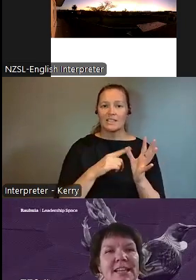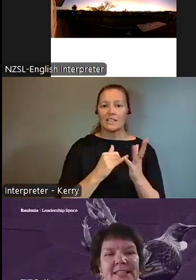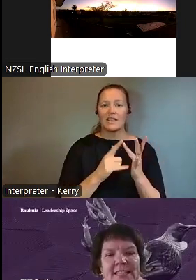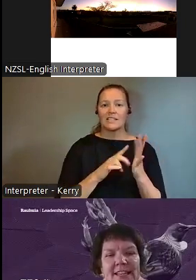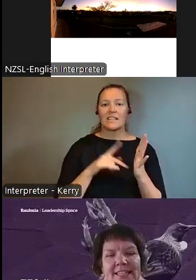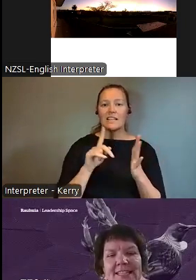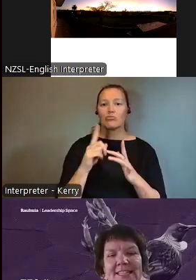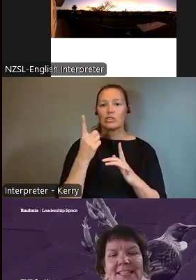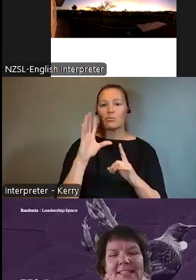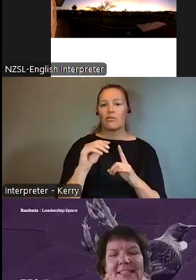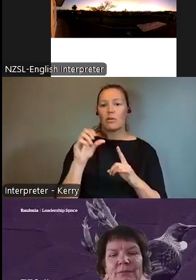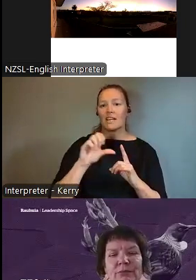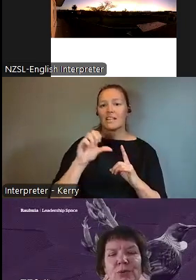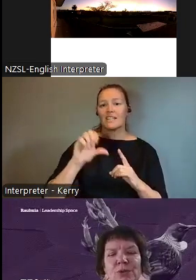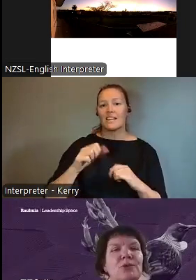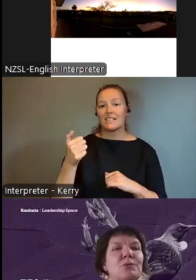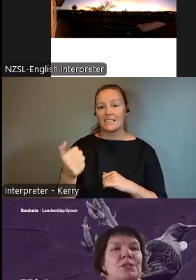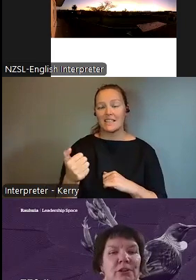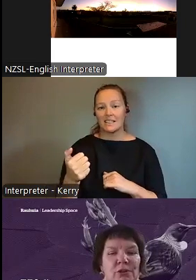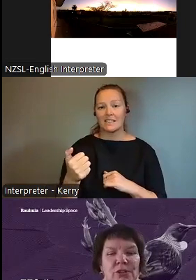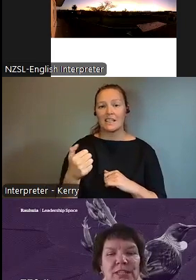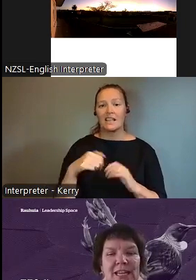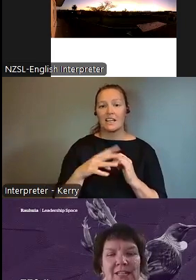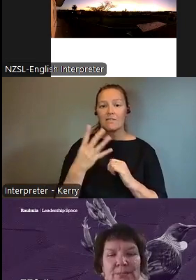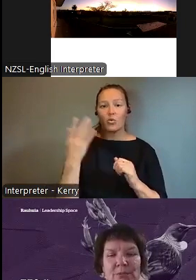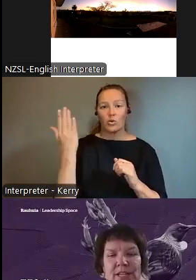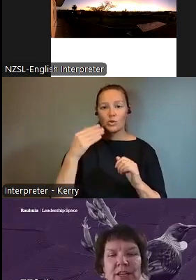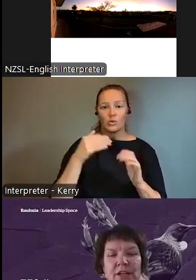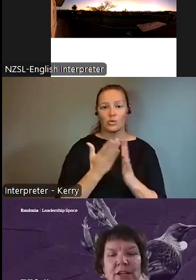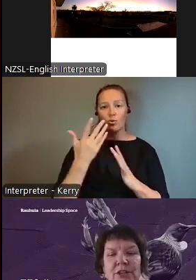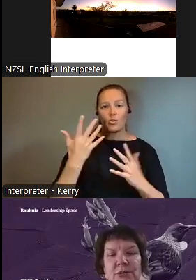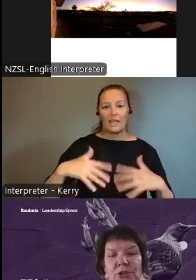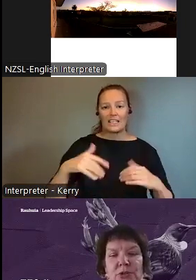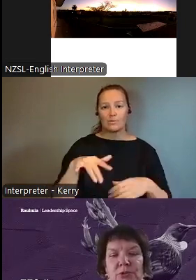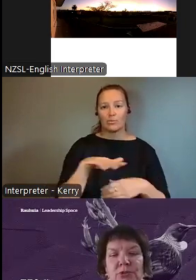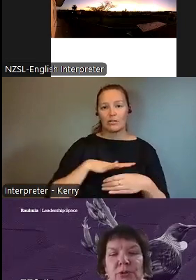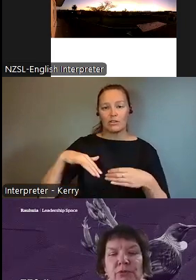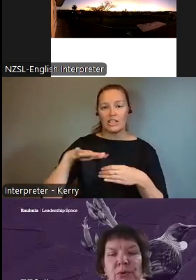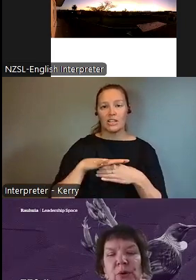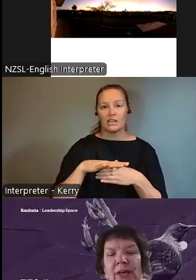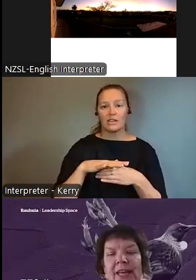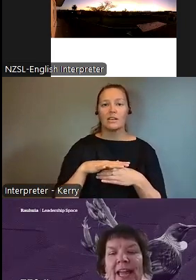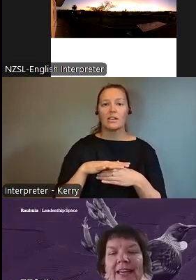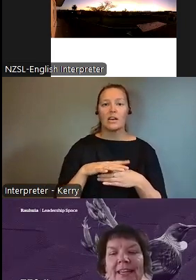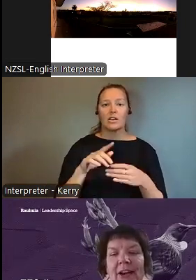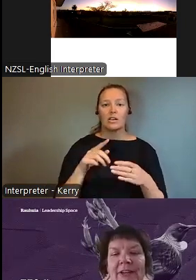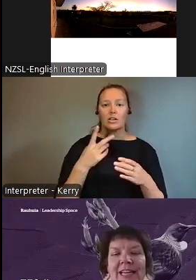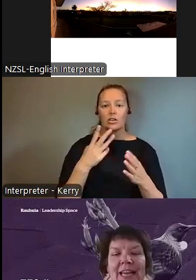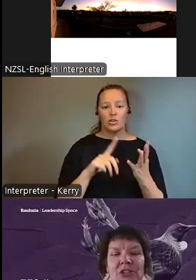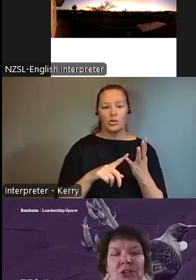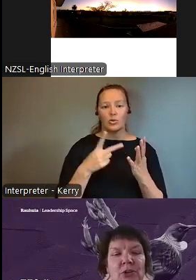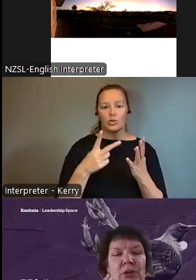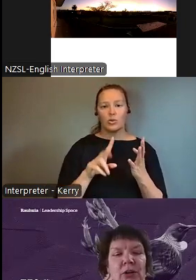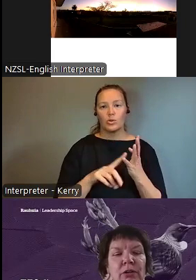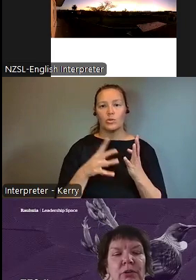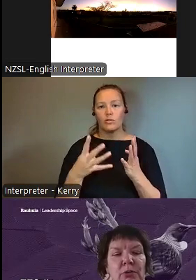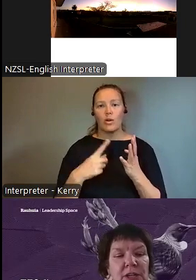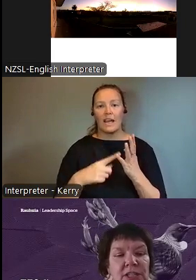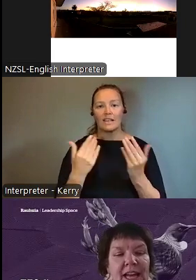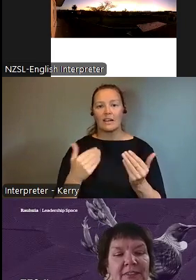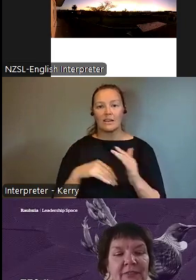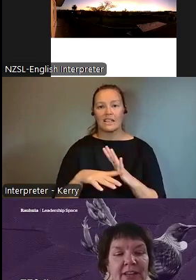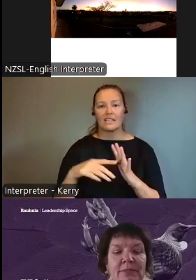since 1996 in 4 schools across Canterbury, U2, U4, and currently at Te Kura